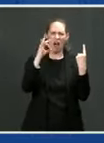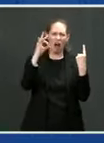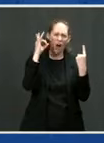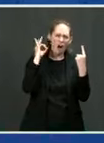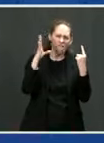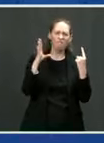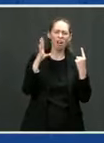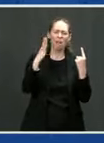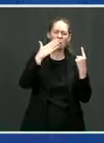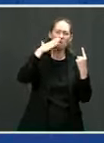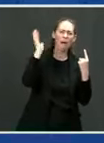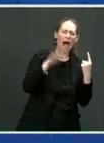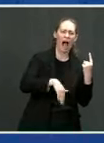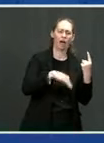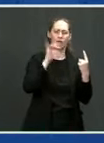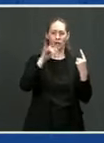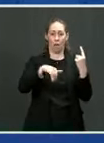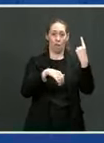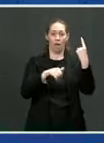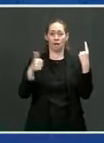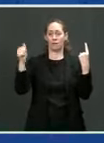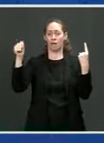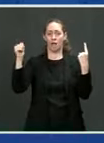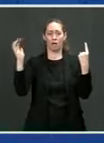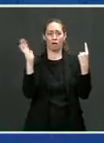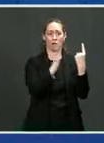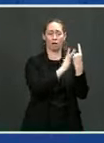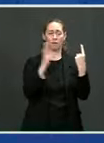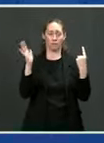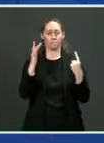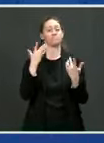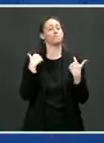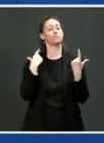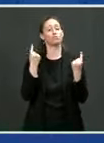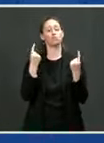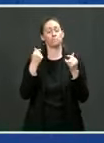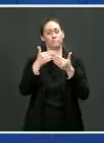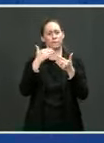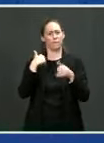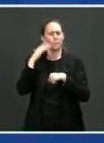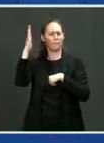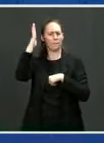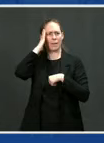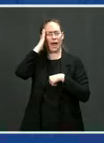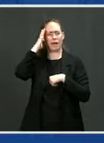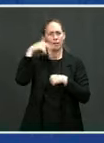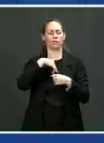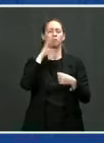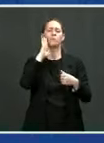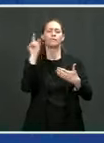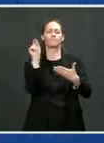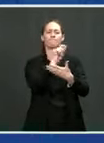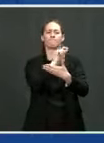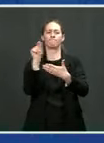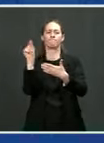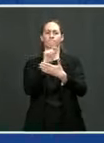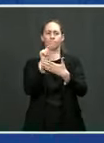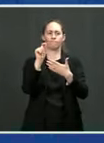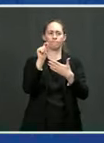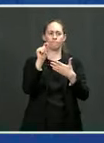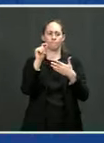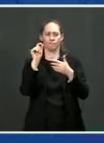And he said, and every night before I go to bed, I'd graph it, I'd put a dot on that day where I